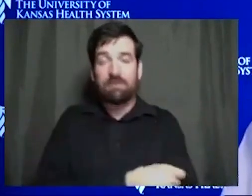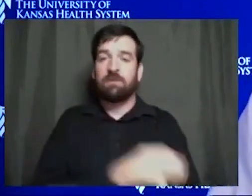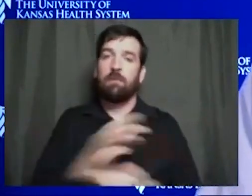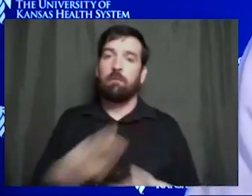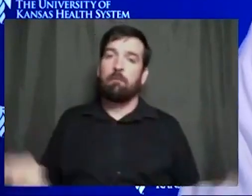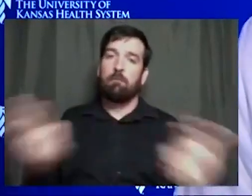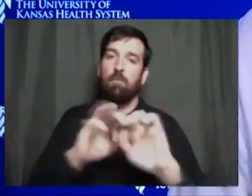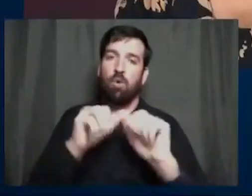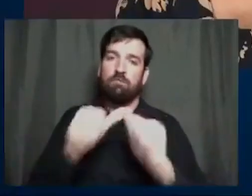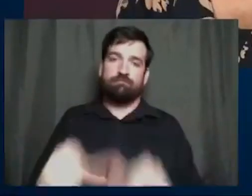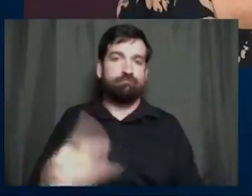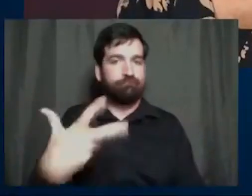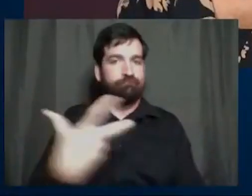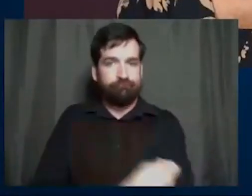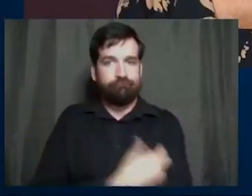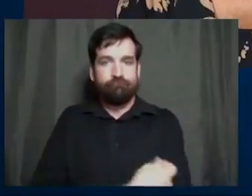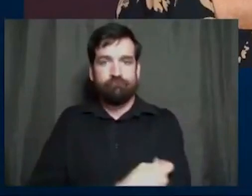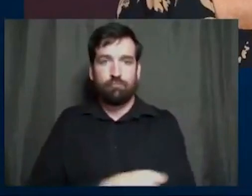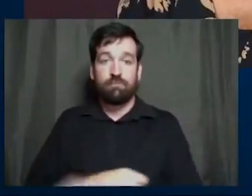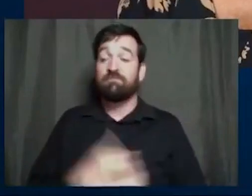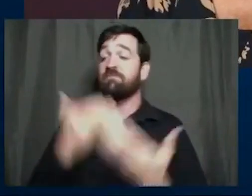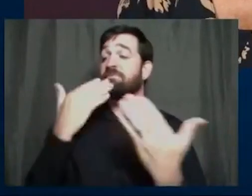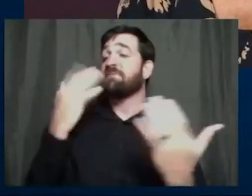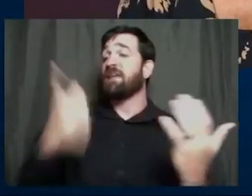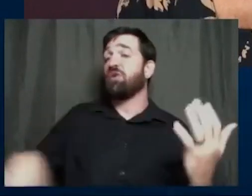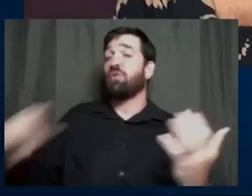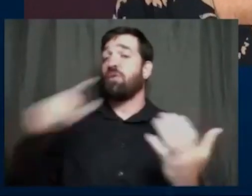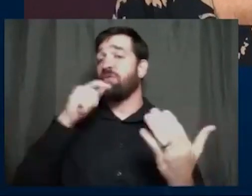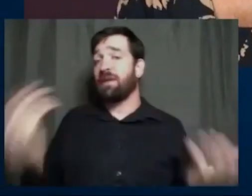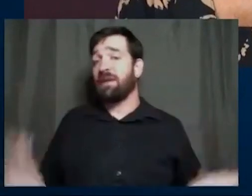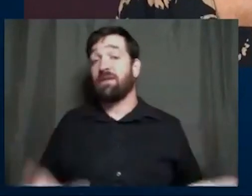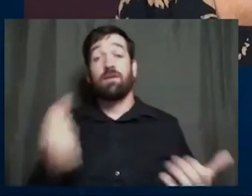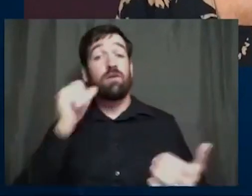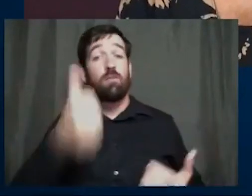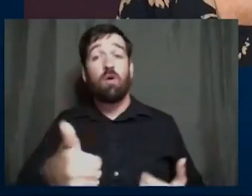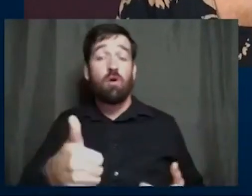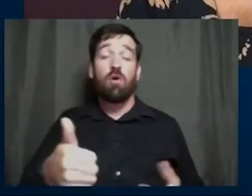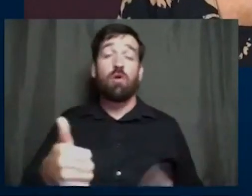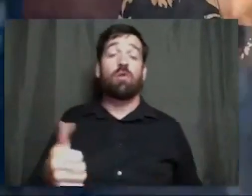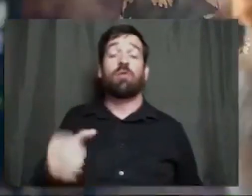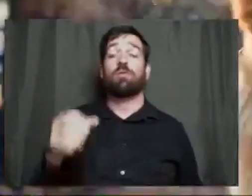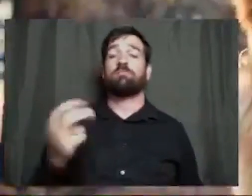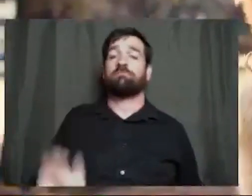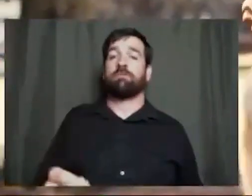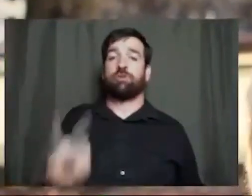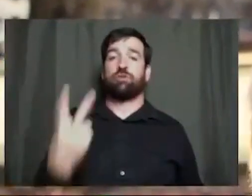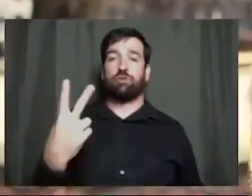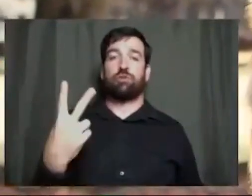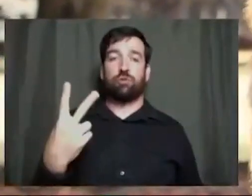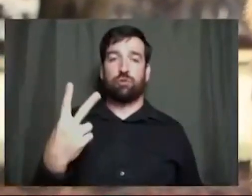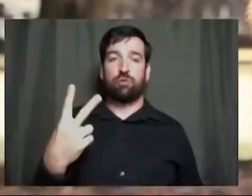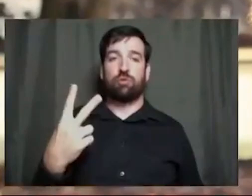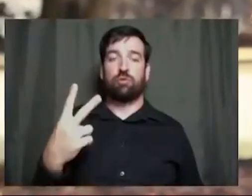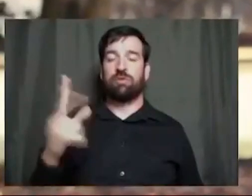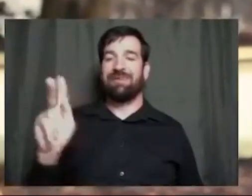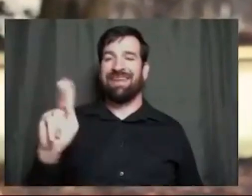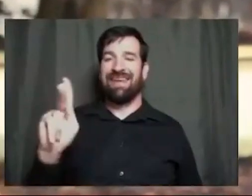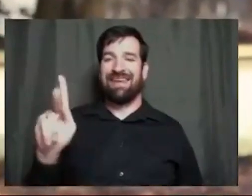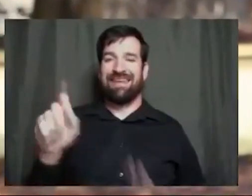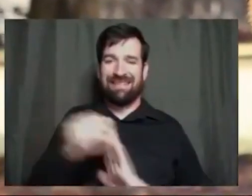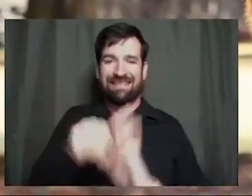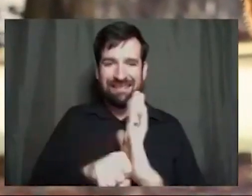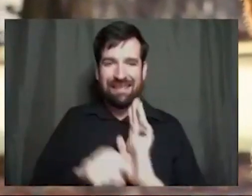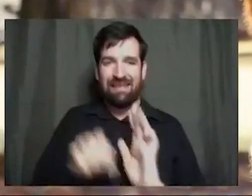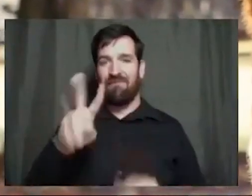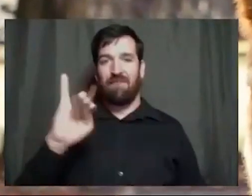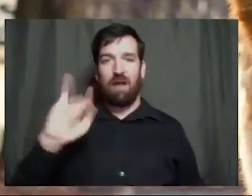All right. Thank you all for being with us today. Tomorrow we have got 2 case State University virology and wildlife